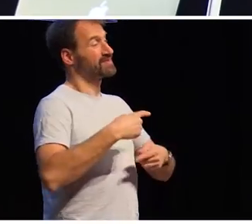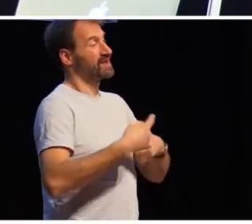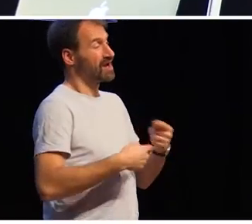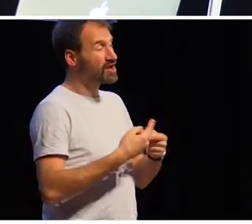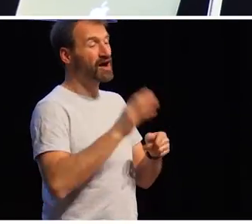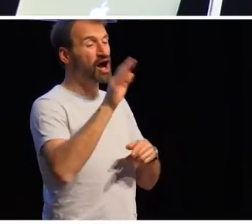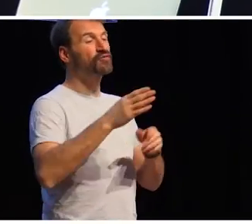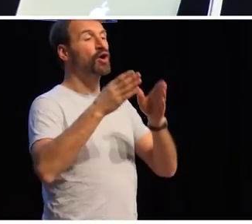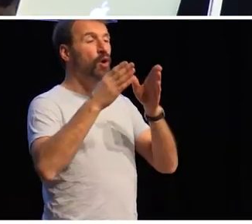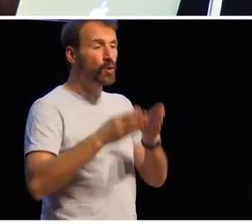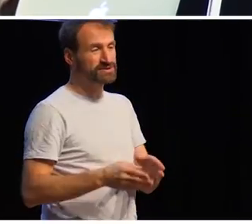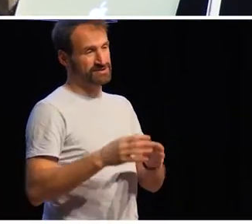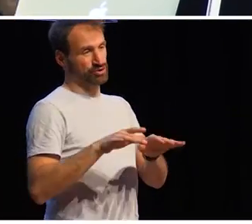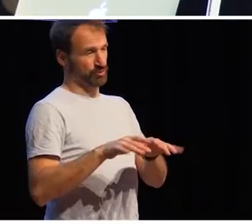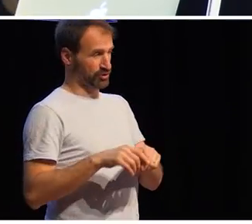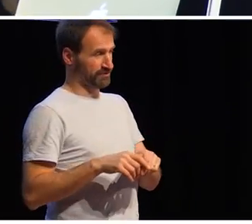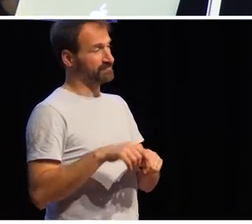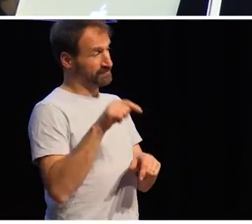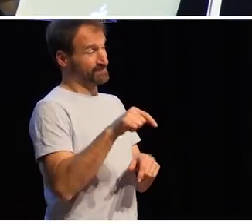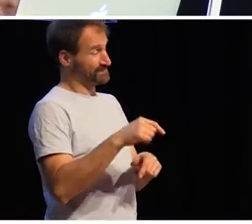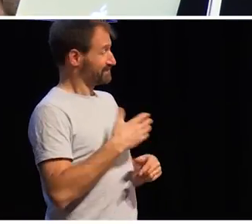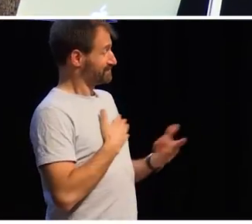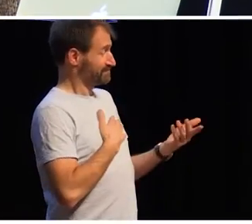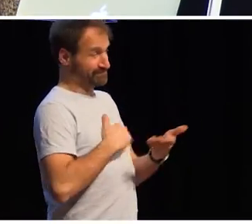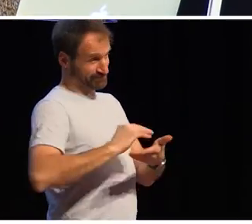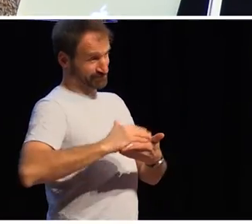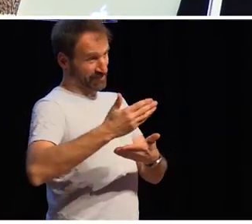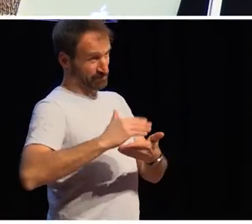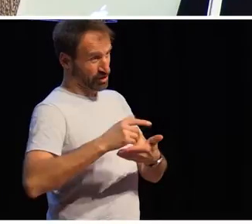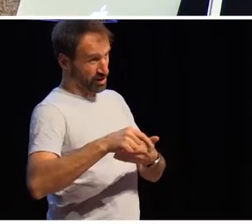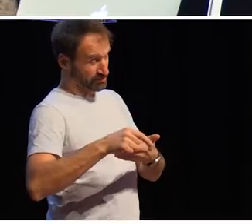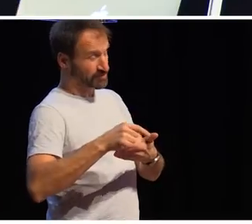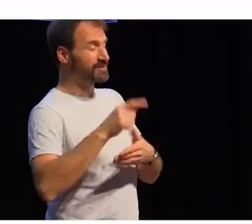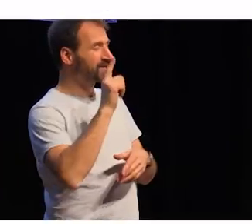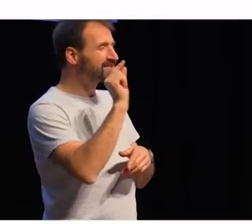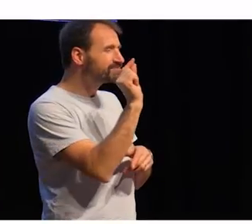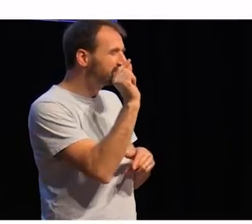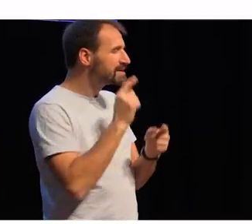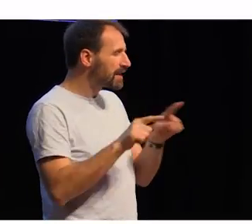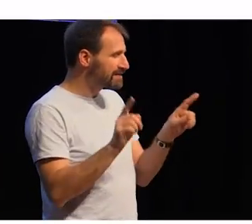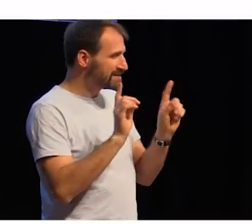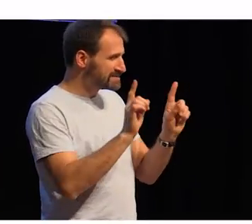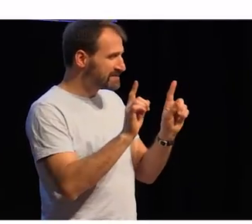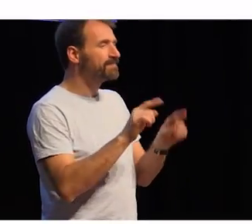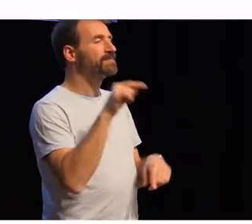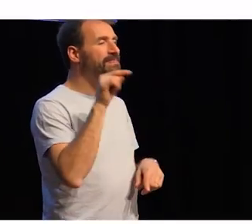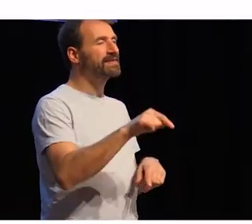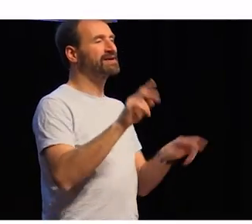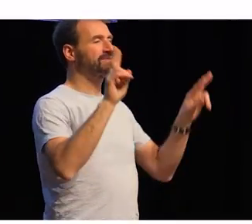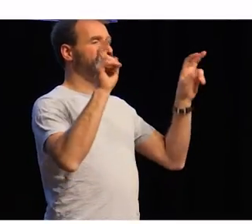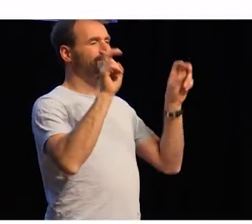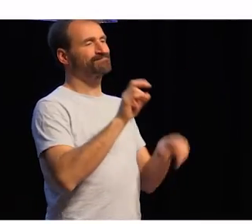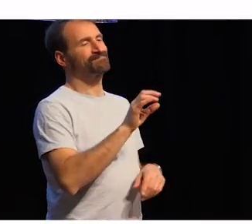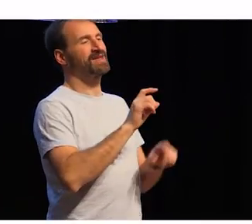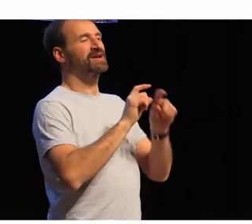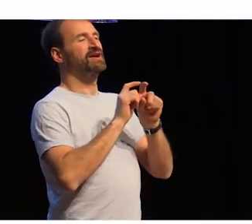coupled to a hardware. Slightly different, but let me explain. It's using something called Fermata.